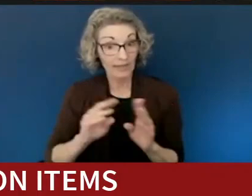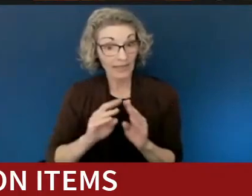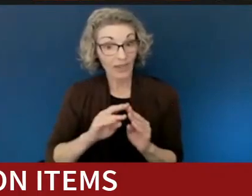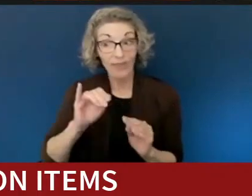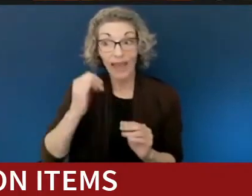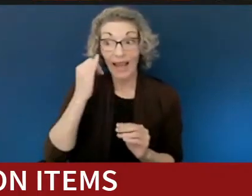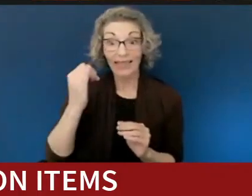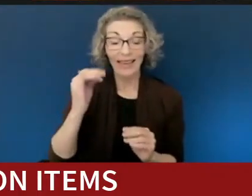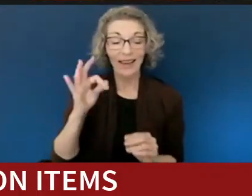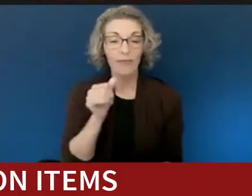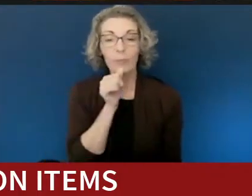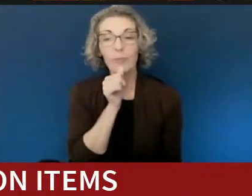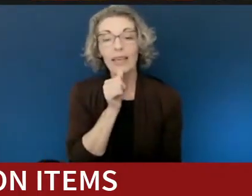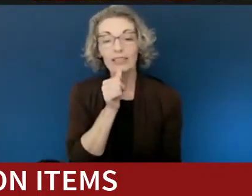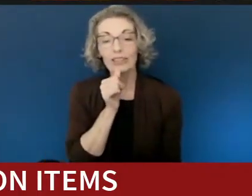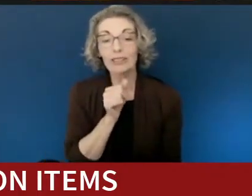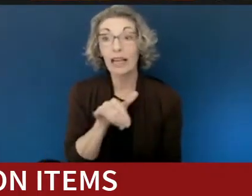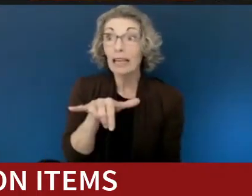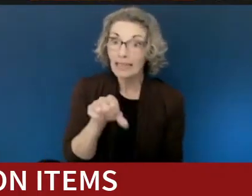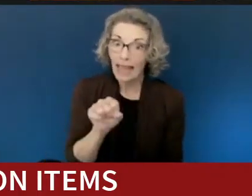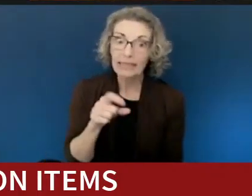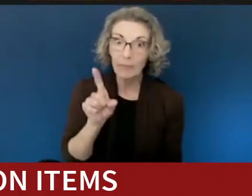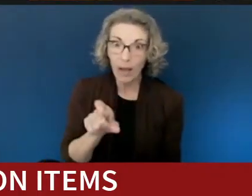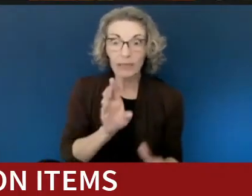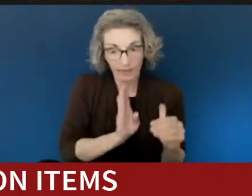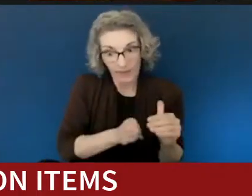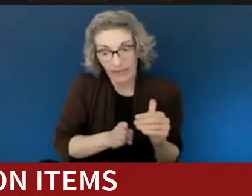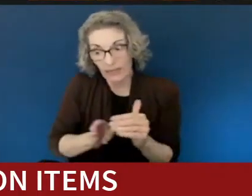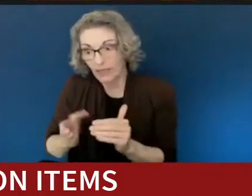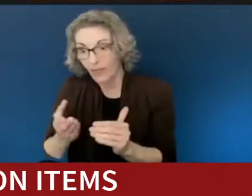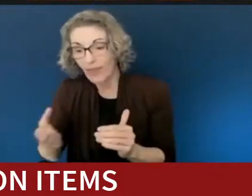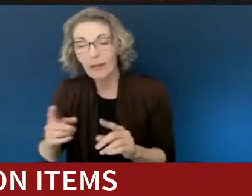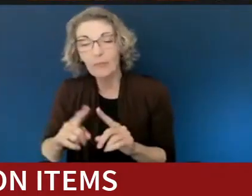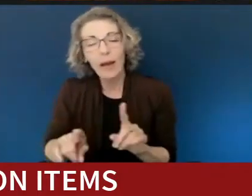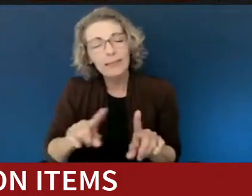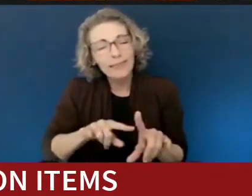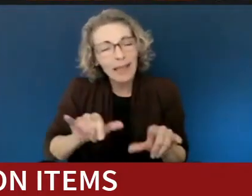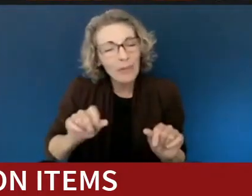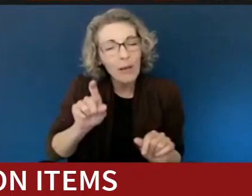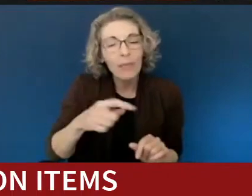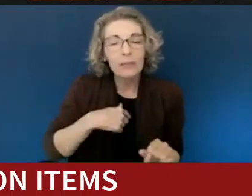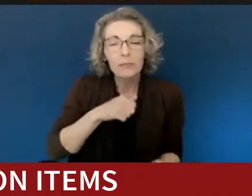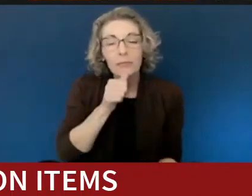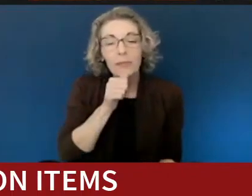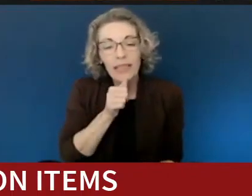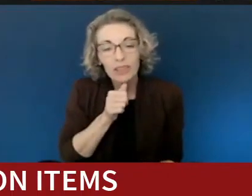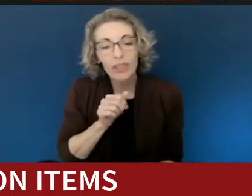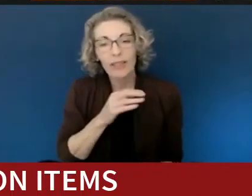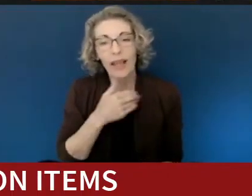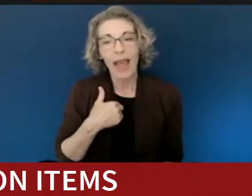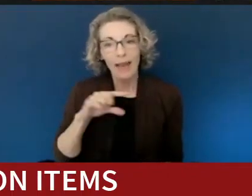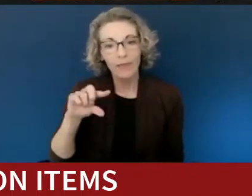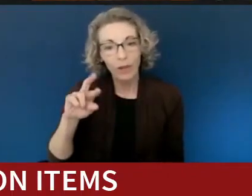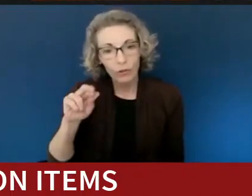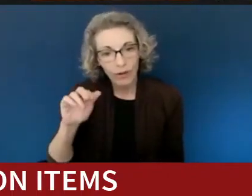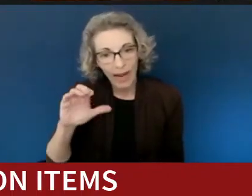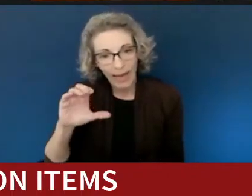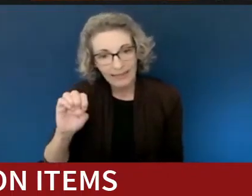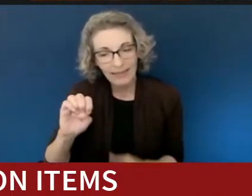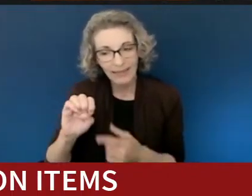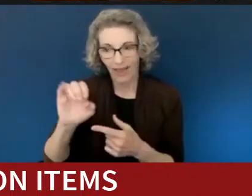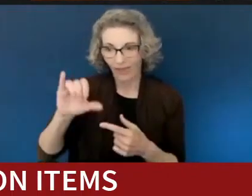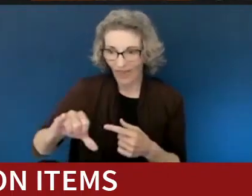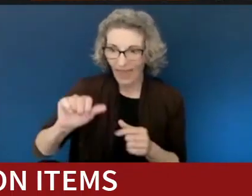Like, yes, we have to get everything done, but also let's have patience, let's have grace, because that oftentimes can like